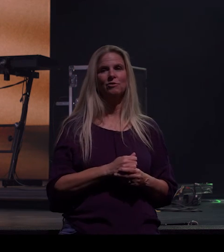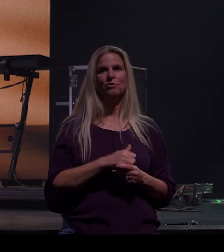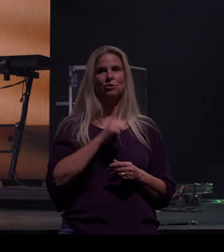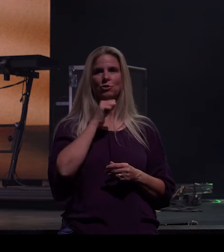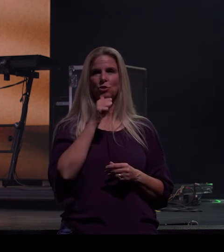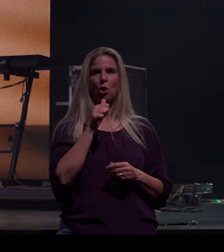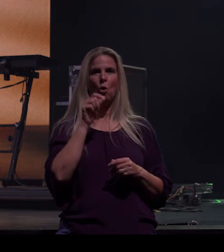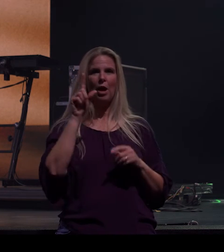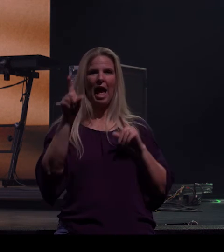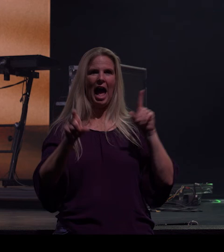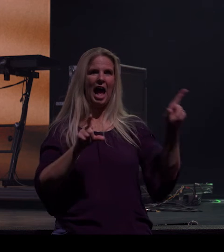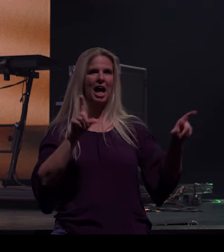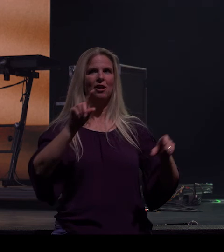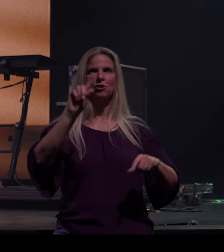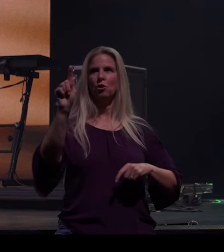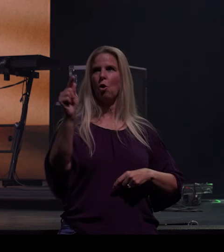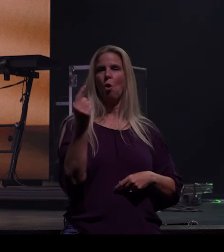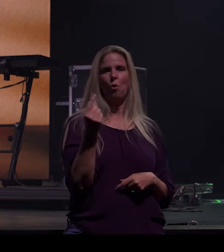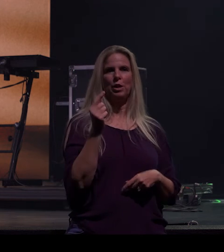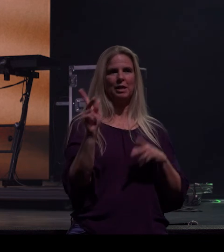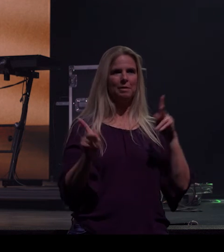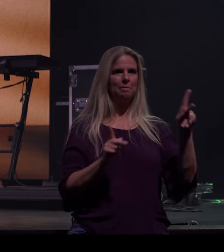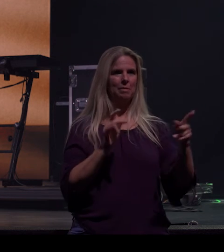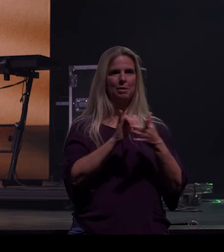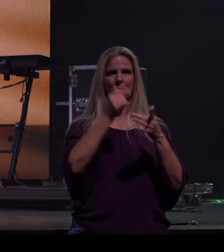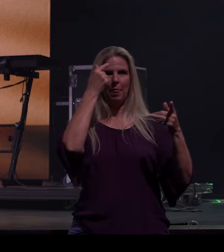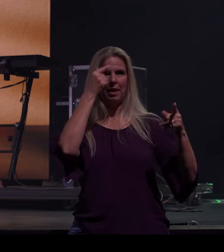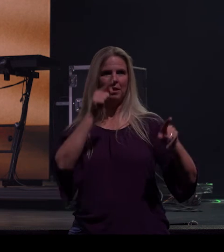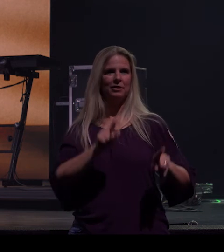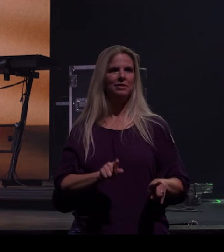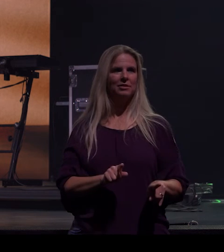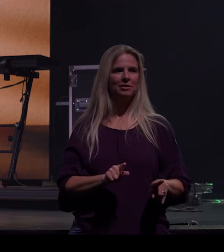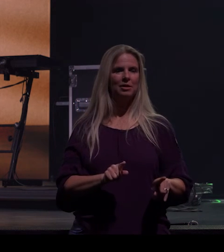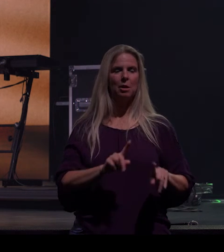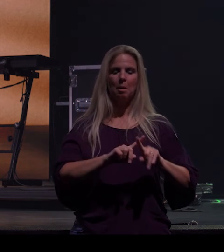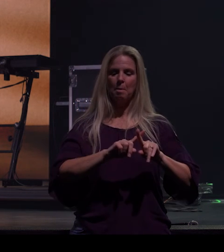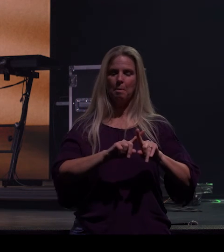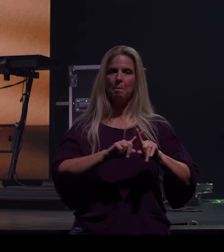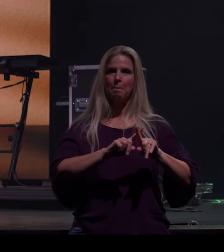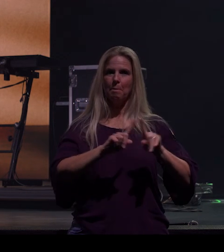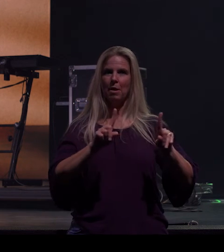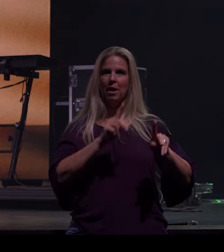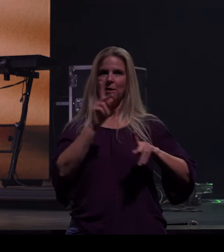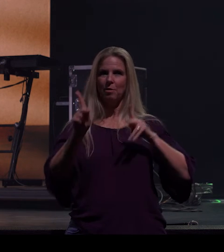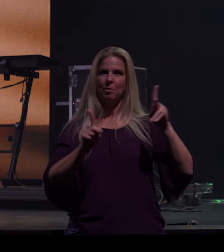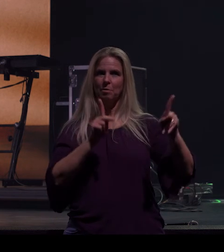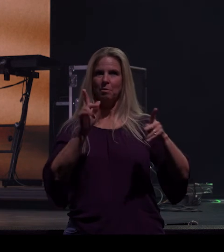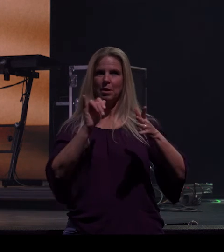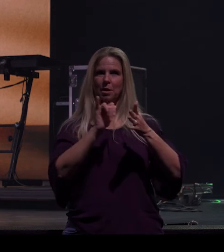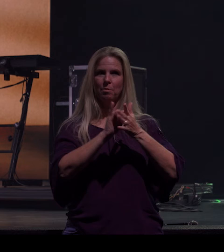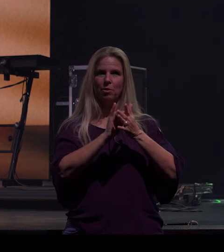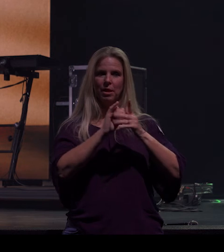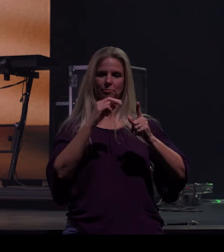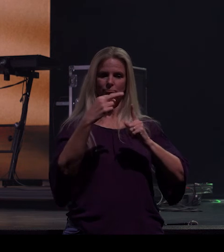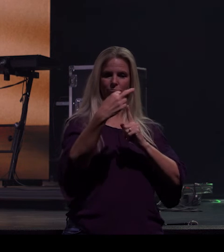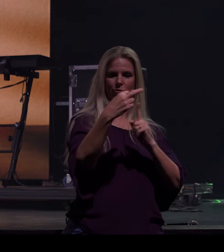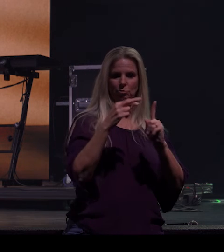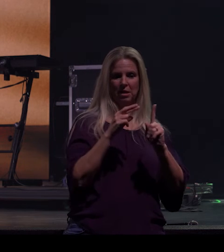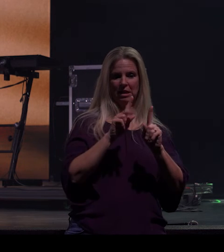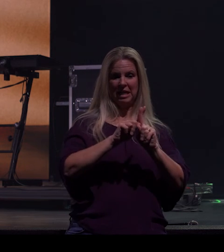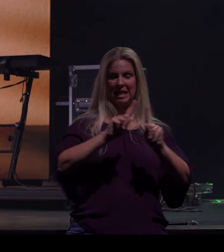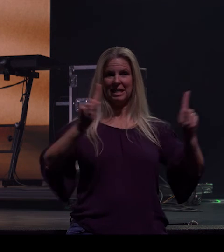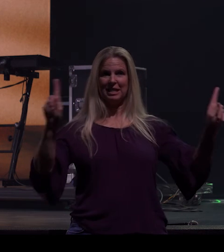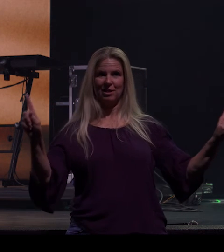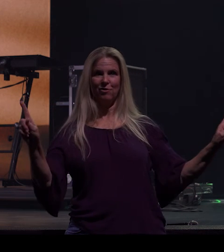people that are automatically gonna agree with you. You go to people that are gonna push your assumptions. That's